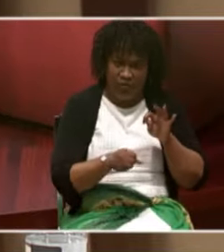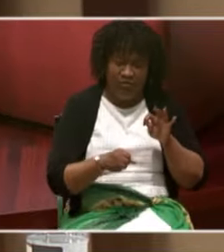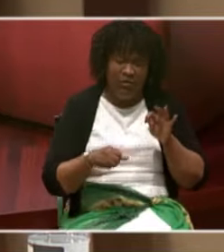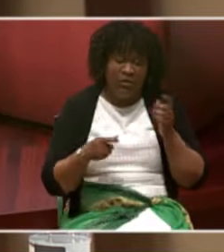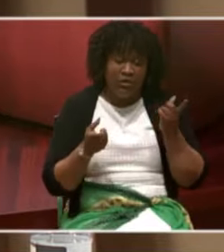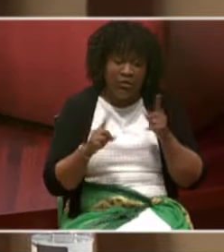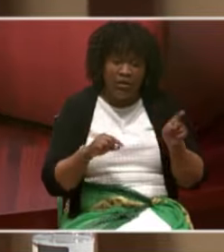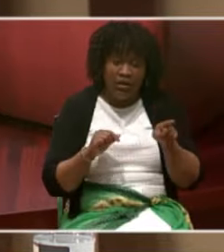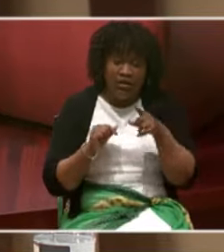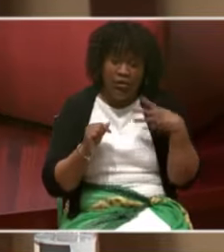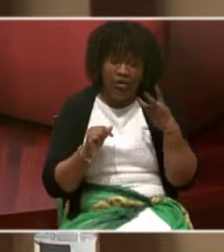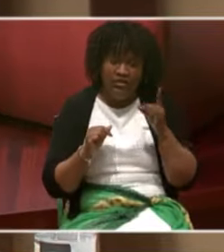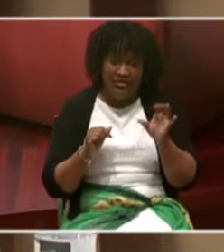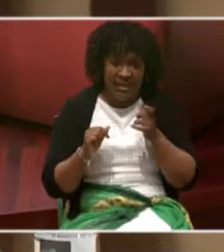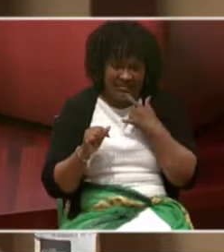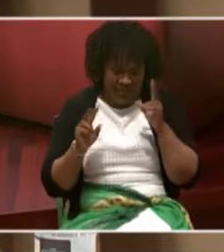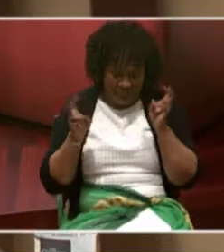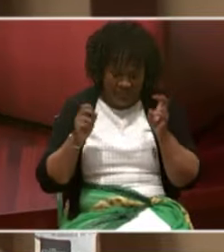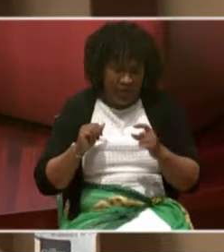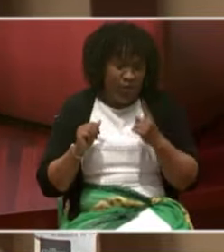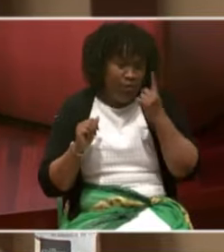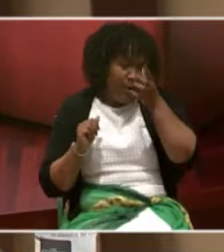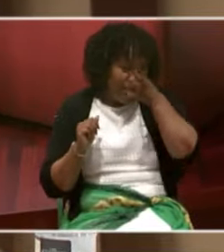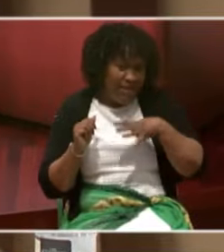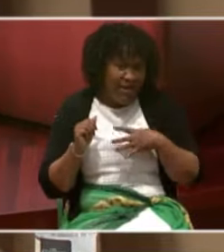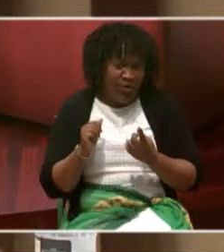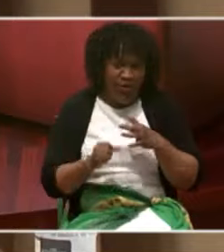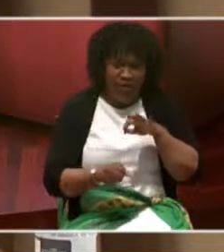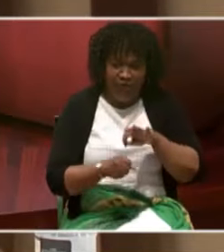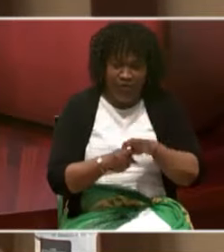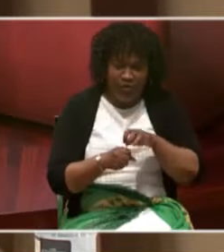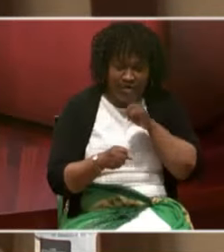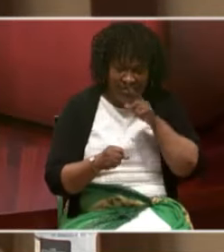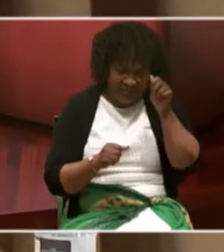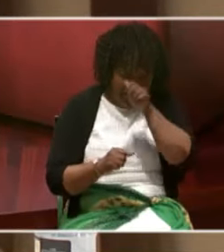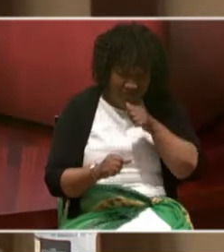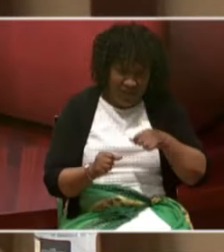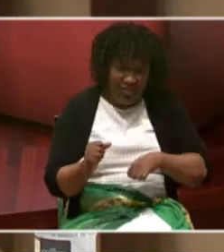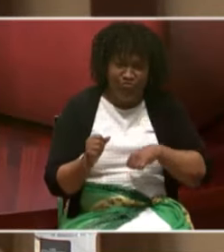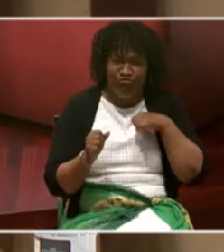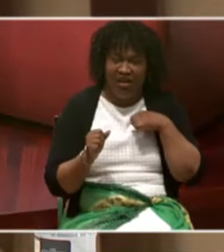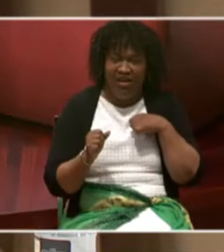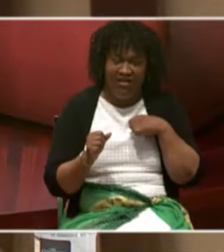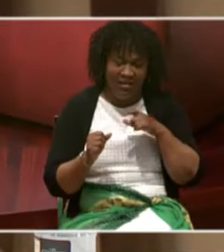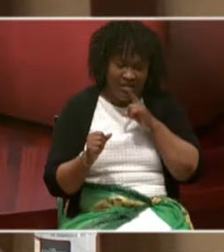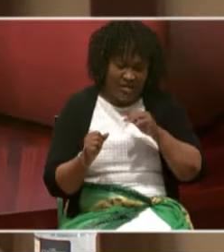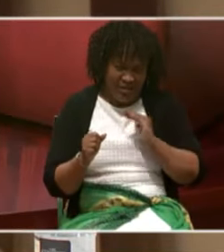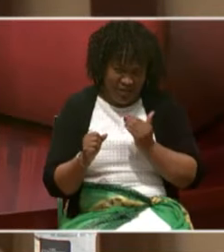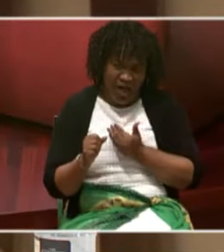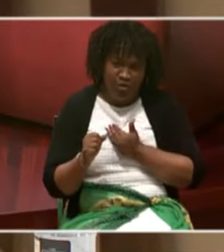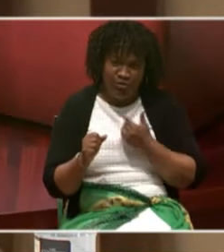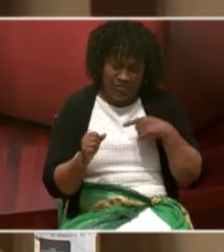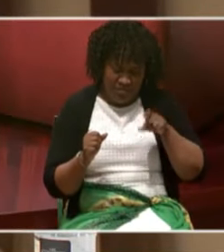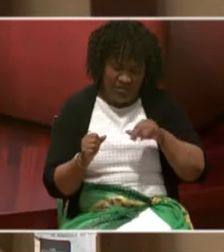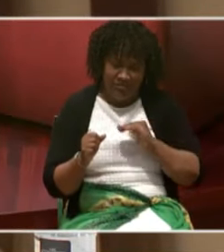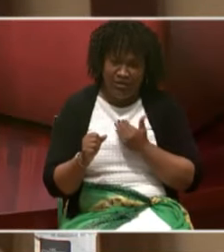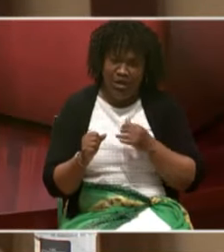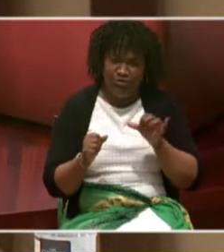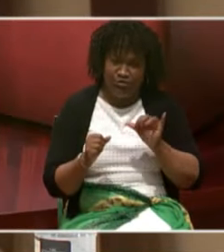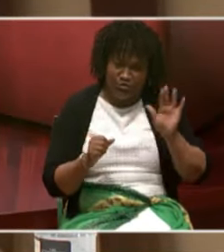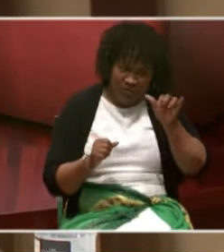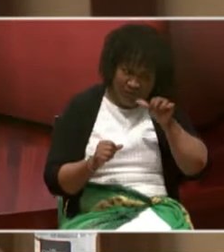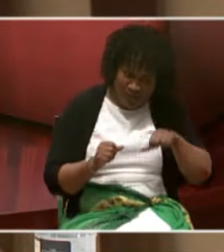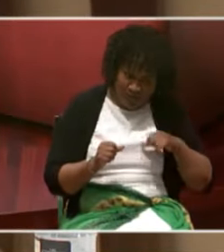So the negotiation started. I'll bet. And so by the time we got to Mr. Lincoln, we had a